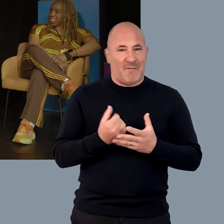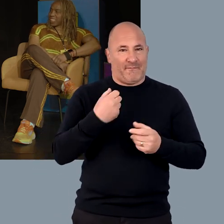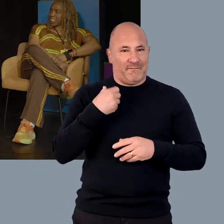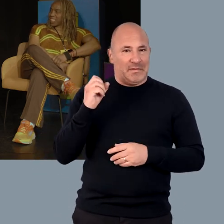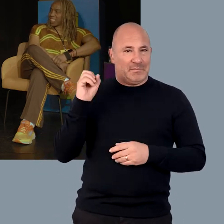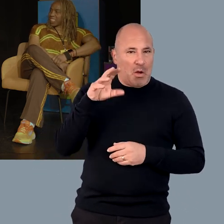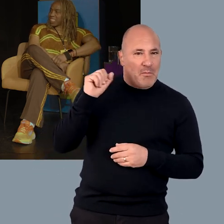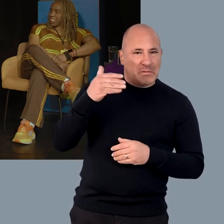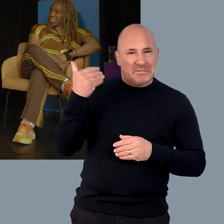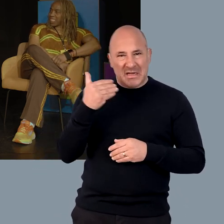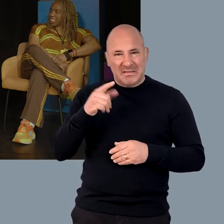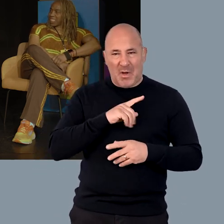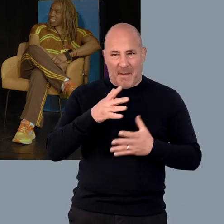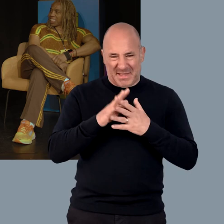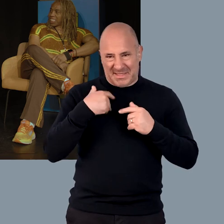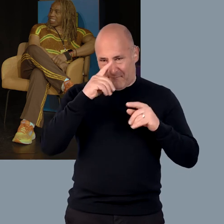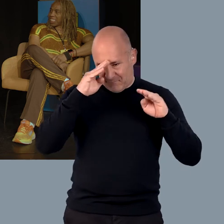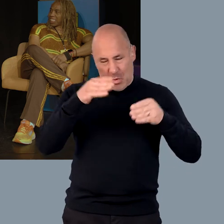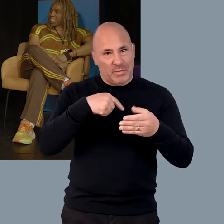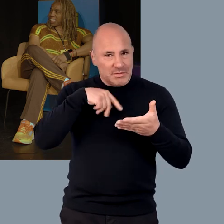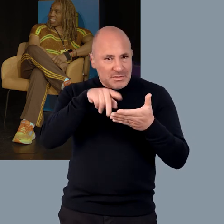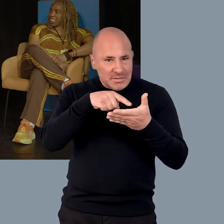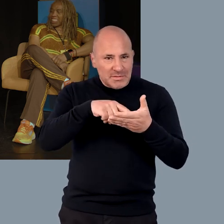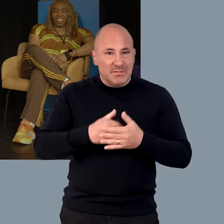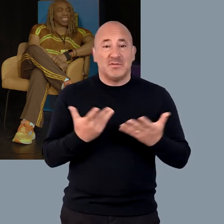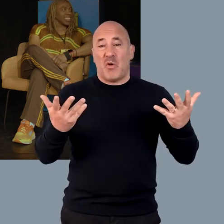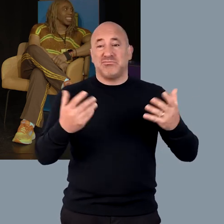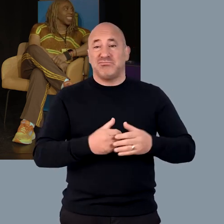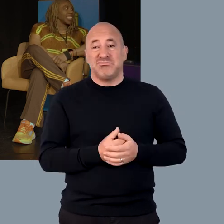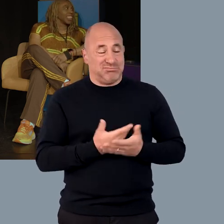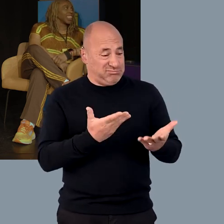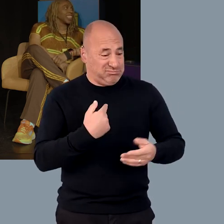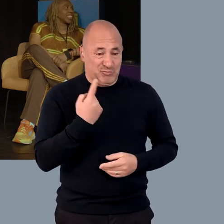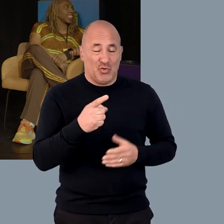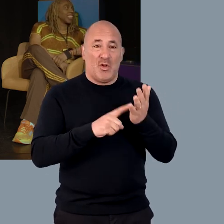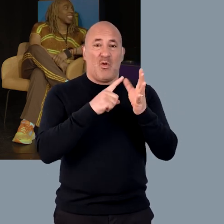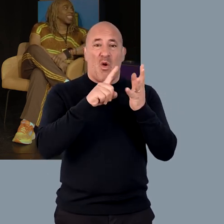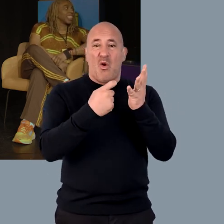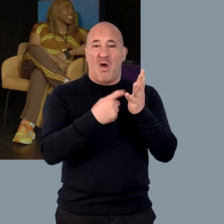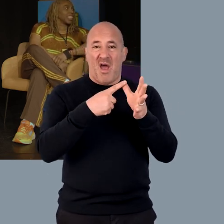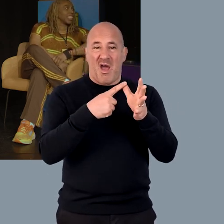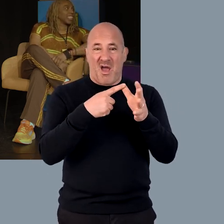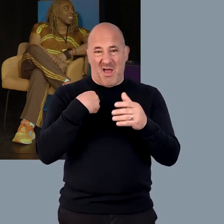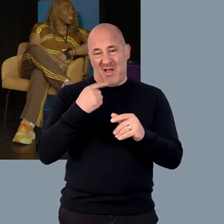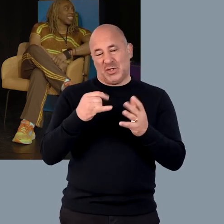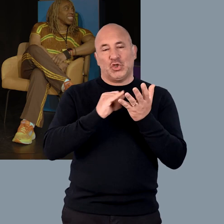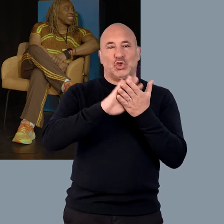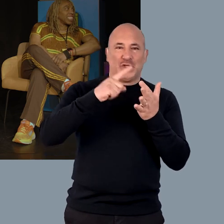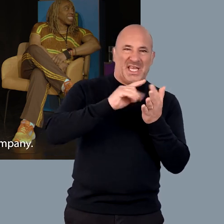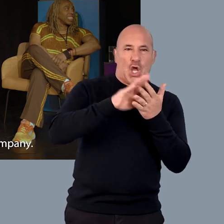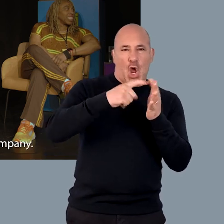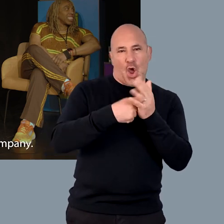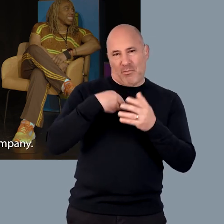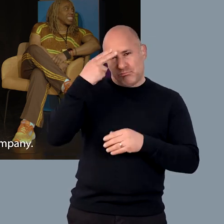I've got some slides for my introduction because it really helps me focus. So yes, I'm Laura, my pronouns are she, her,